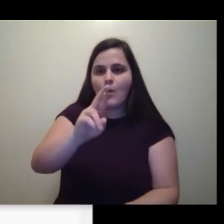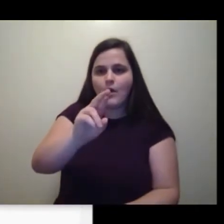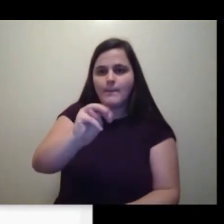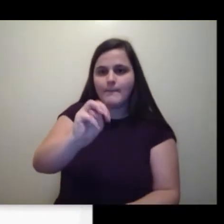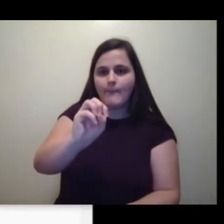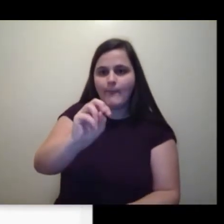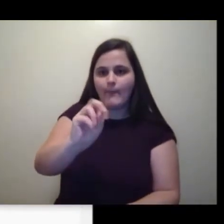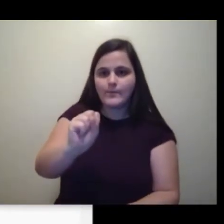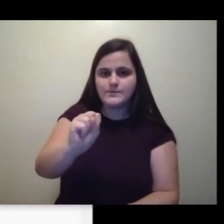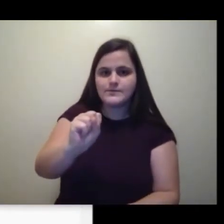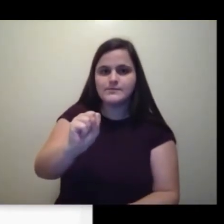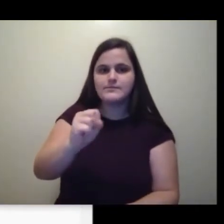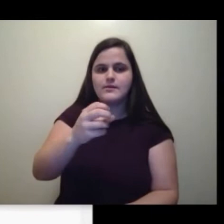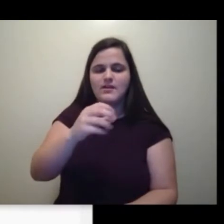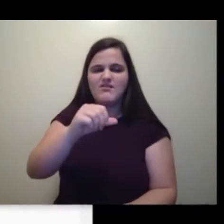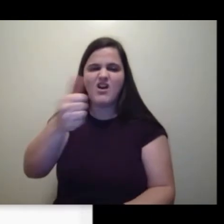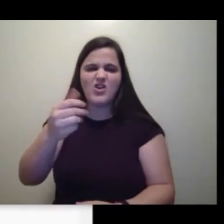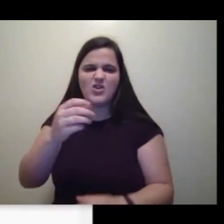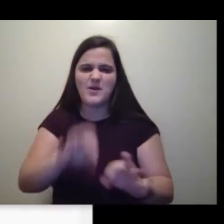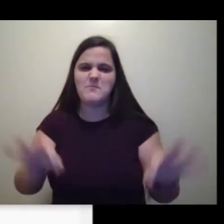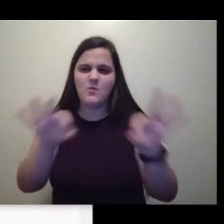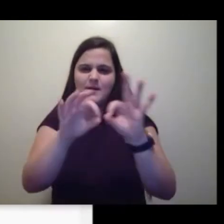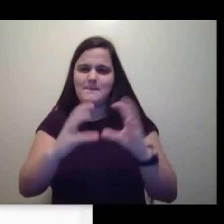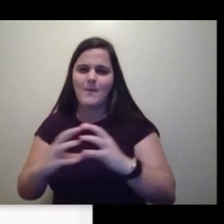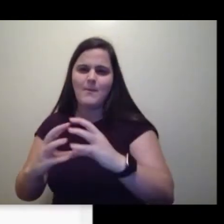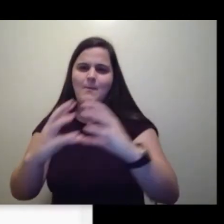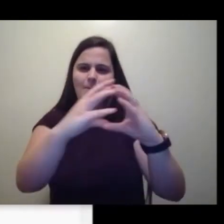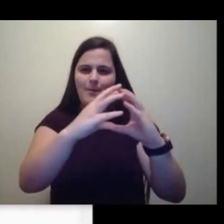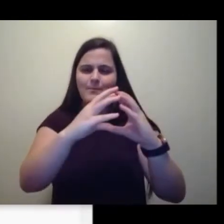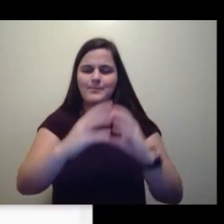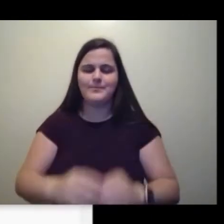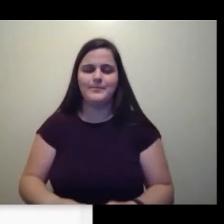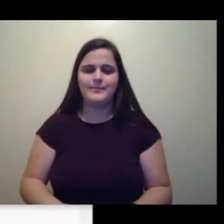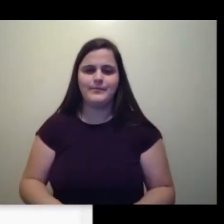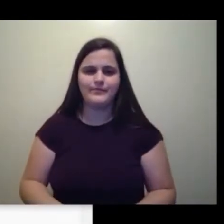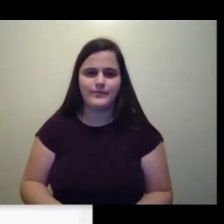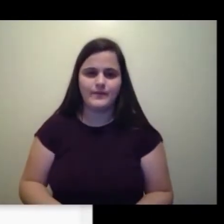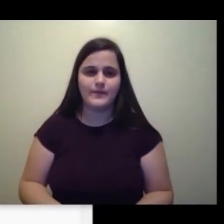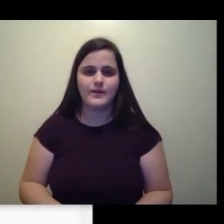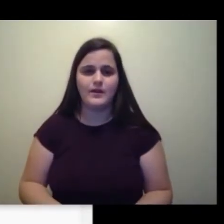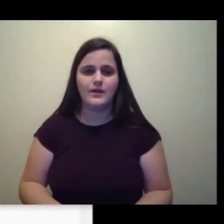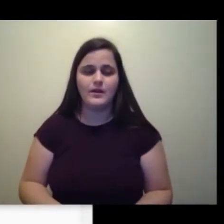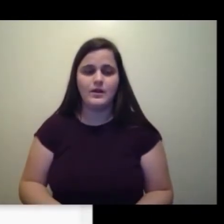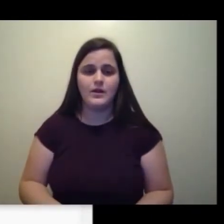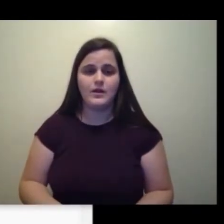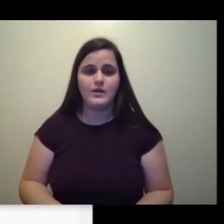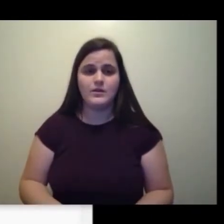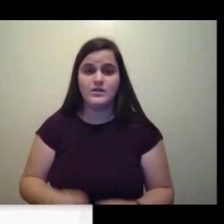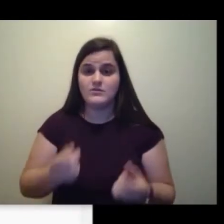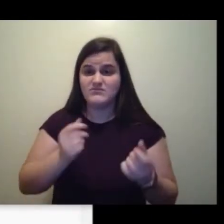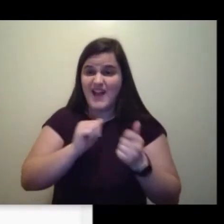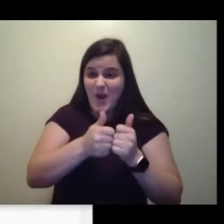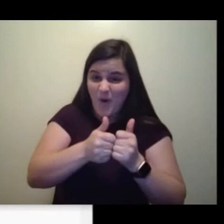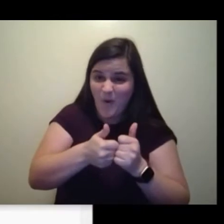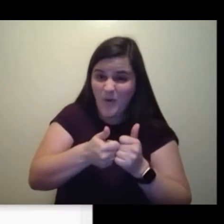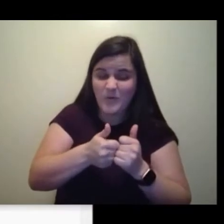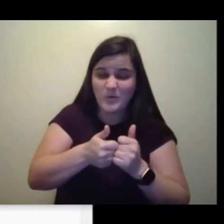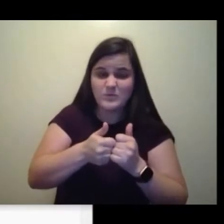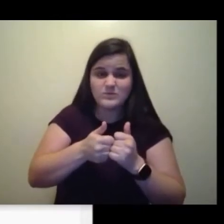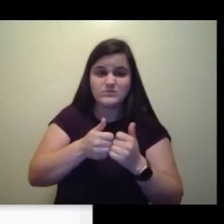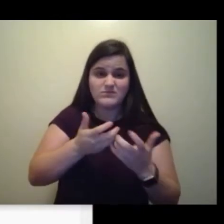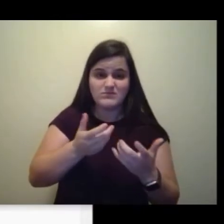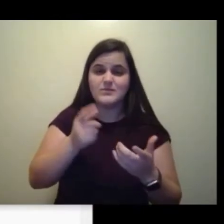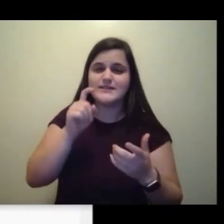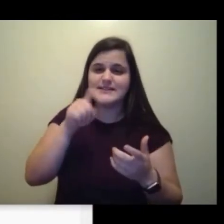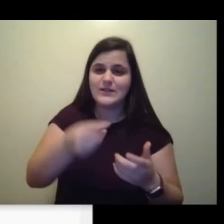important molecules, a circle of life of sorts. But to do so, we need to break the dietary protein down